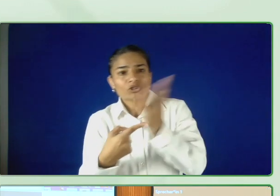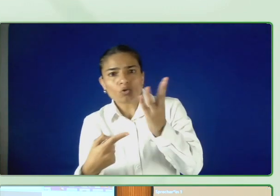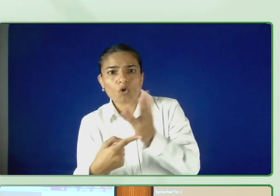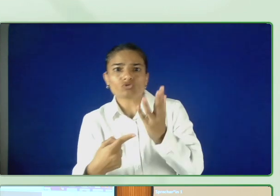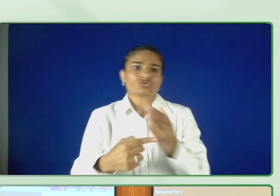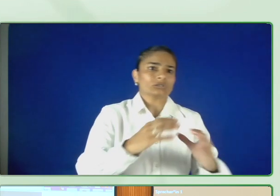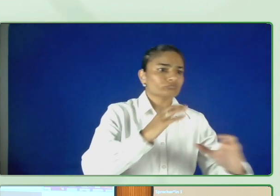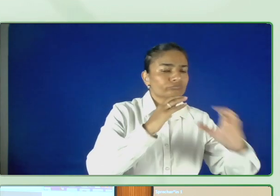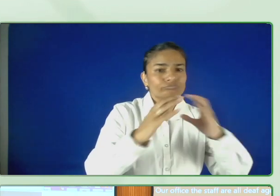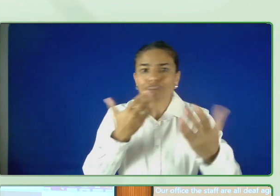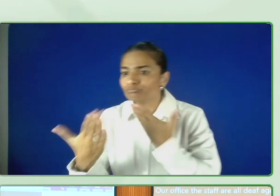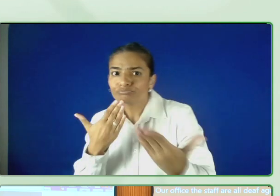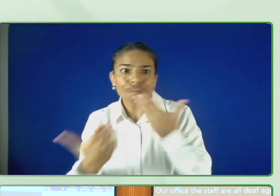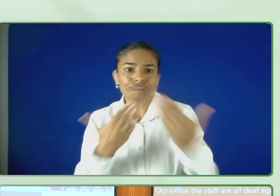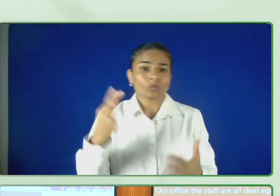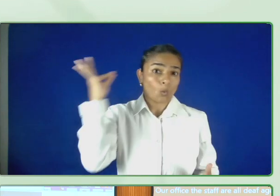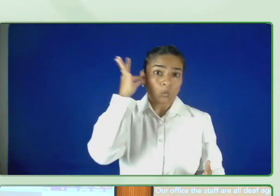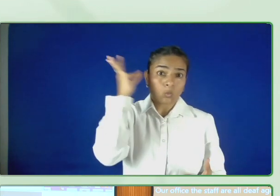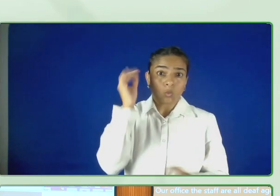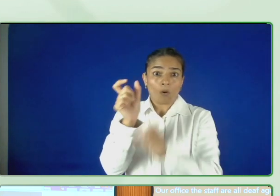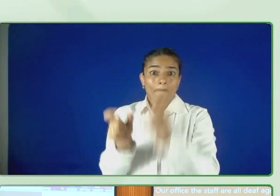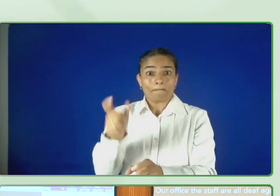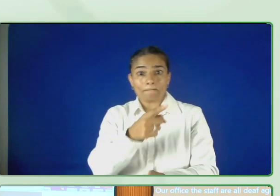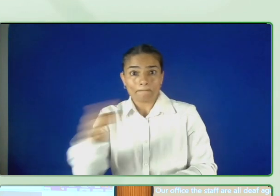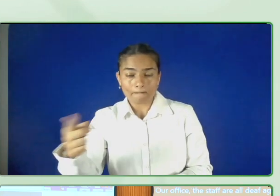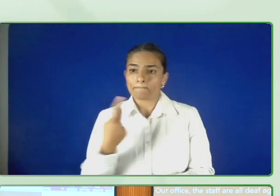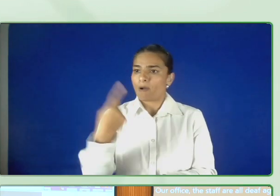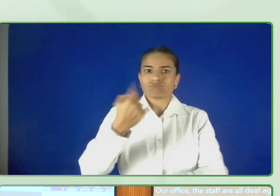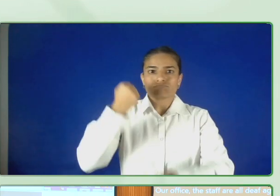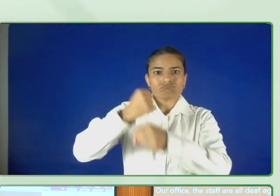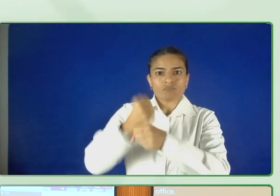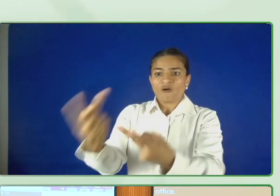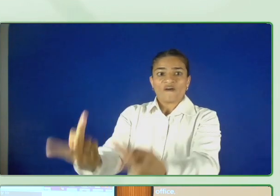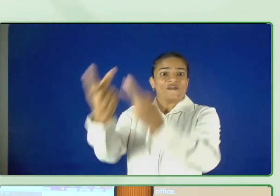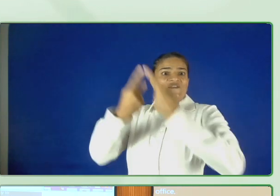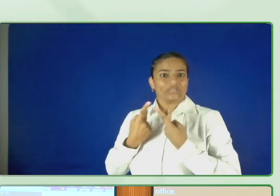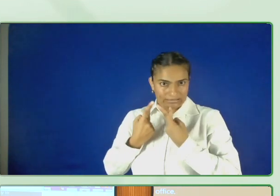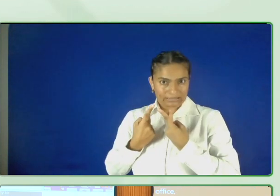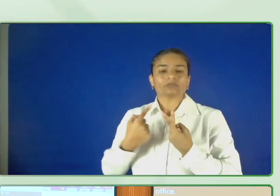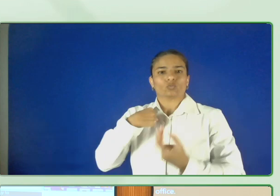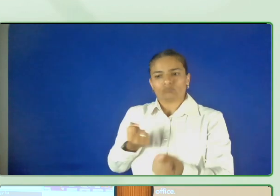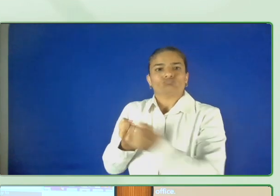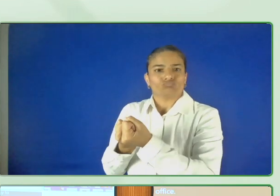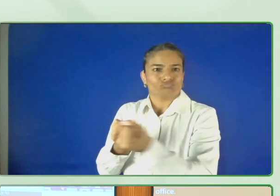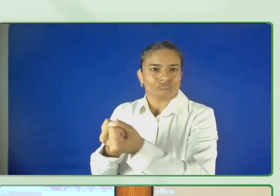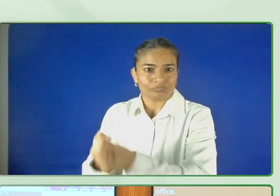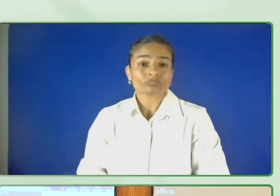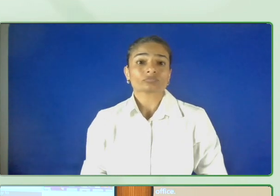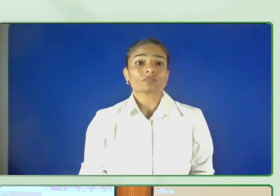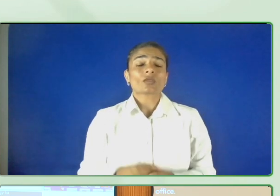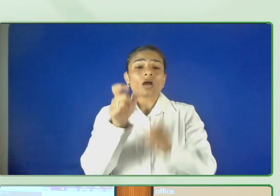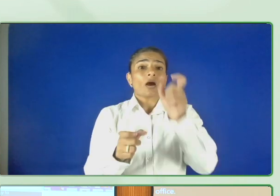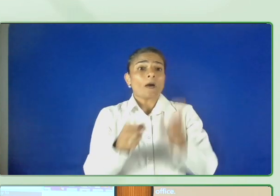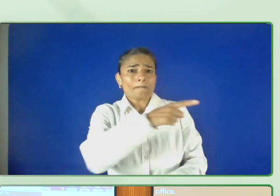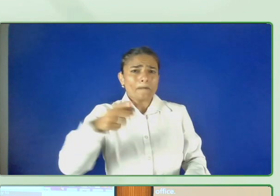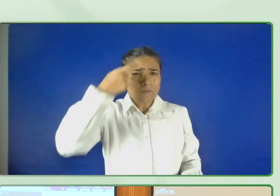office. We also bring in specialized trauma-informed interpreters. And we